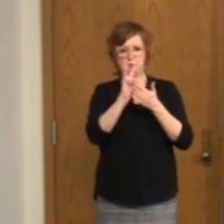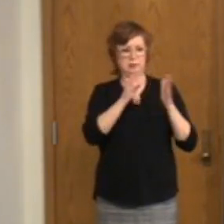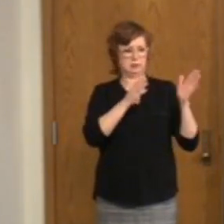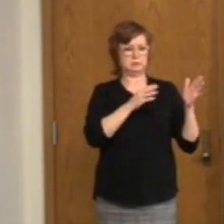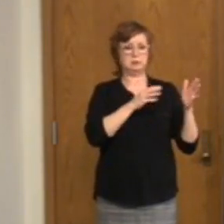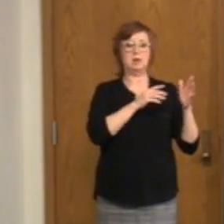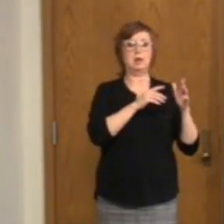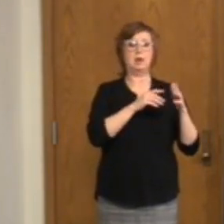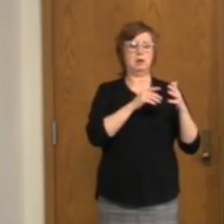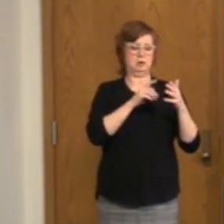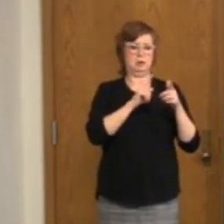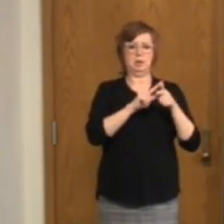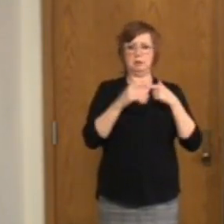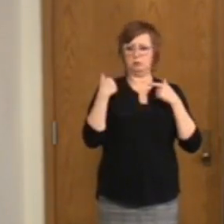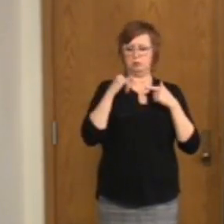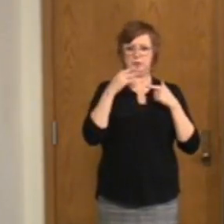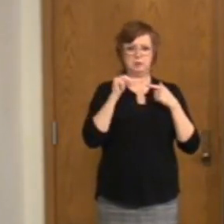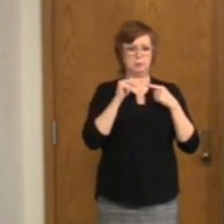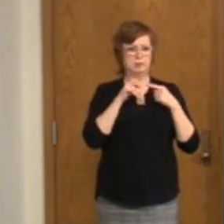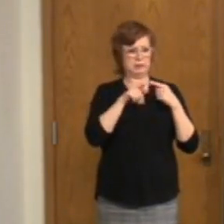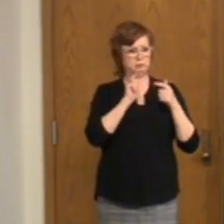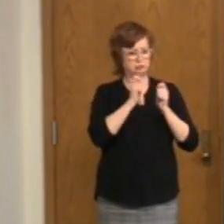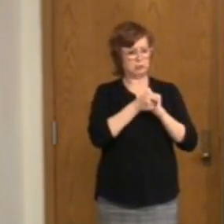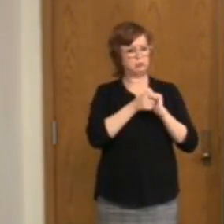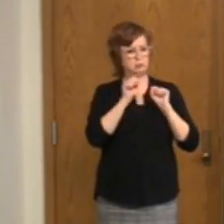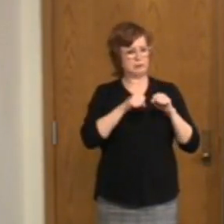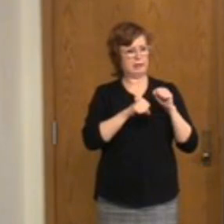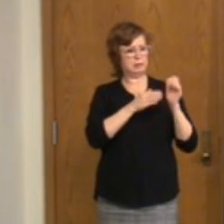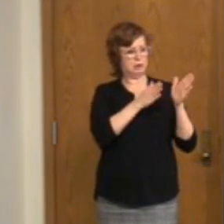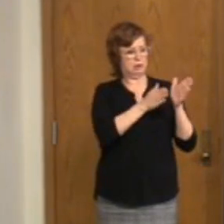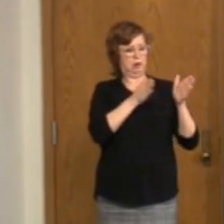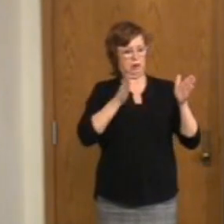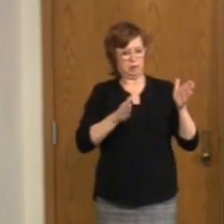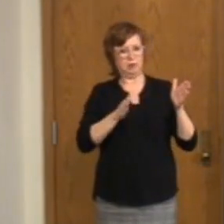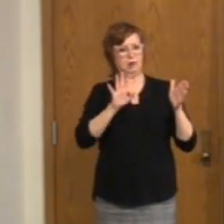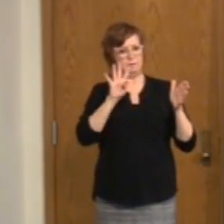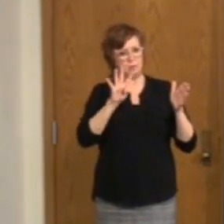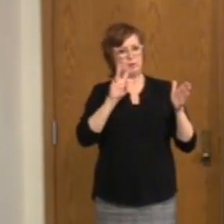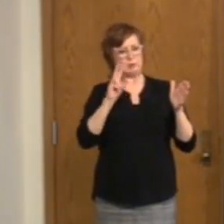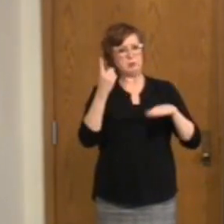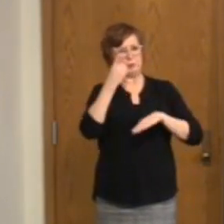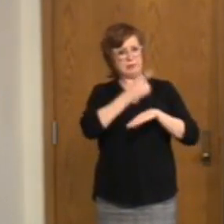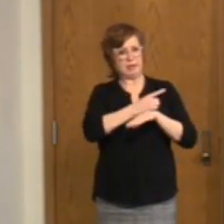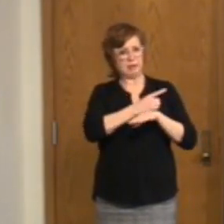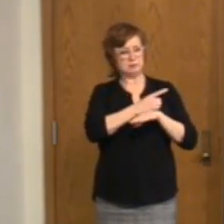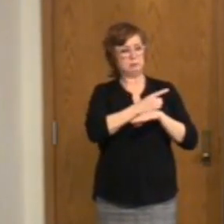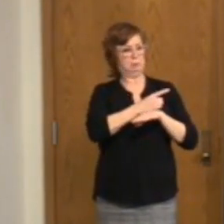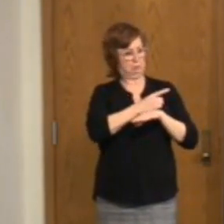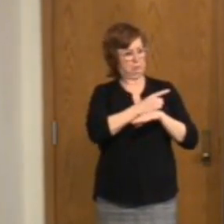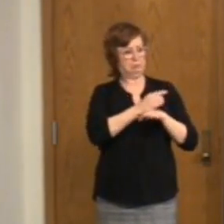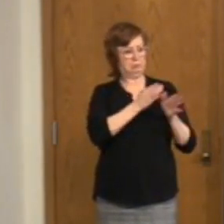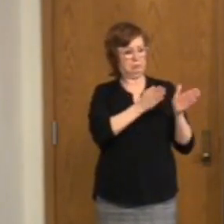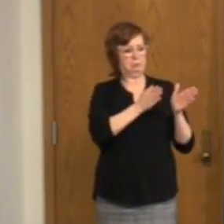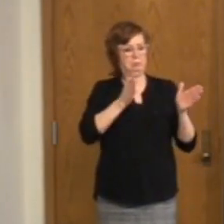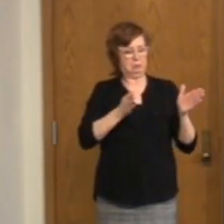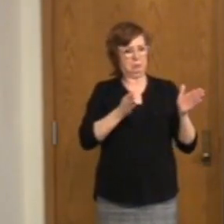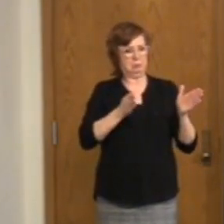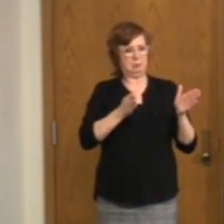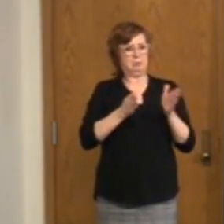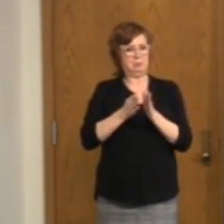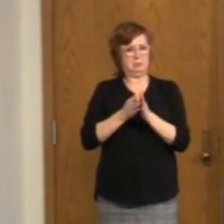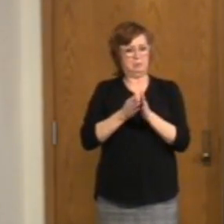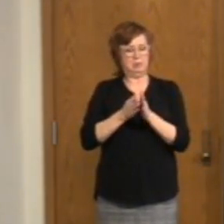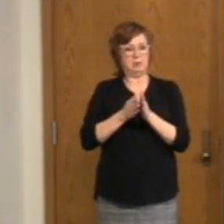it to that. But then, even then, if for some reason you can't give the second dose at 42 days, you can give it later without any concerns, and that did happen for a few